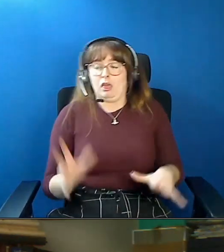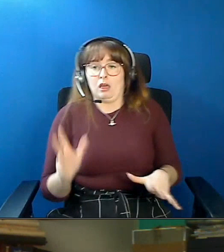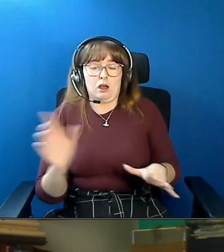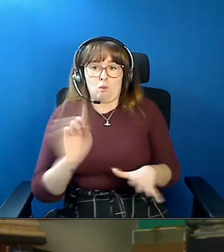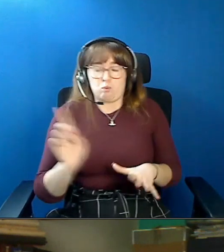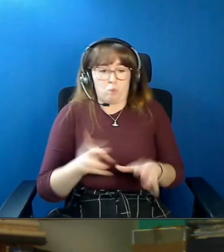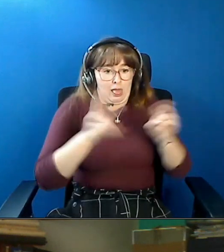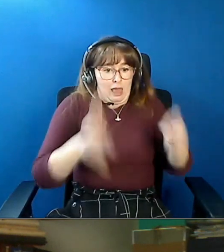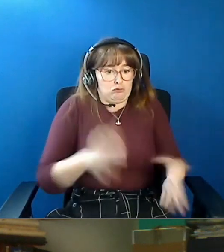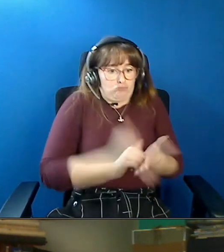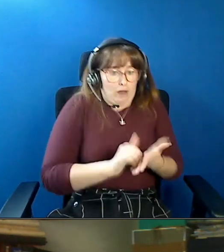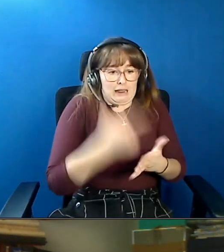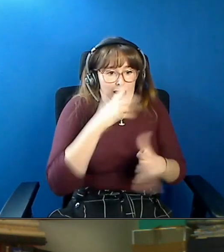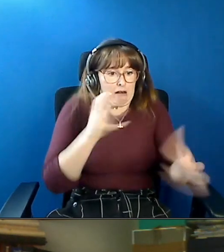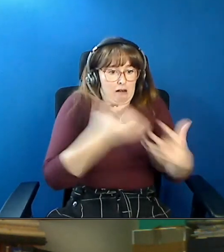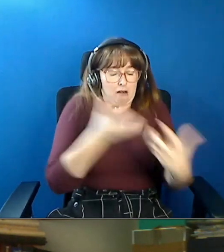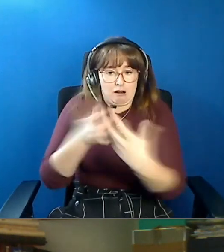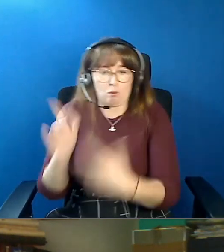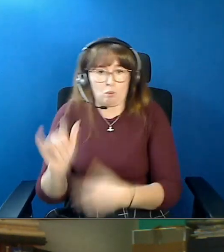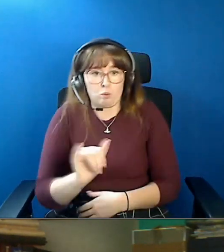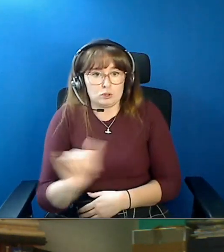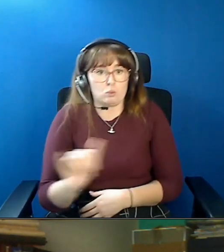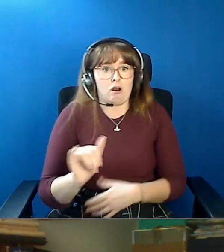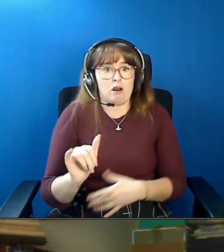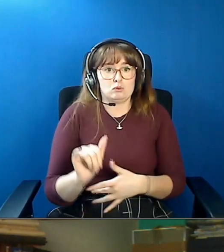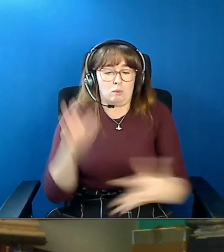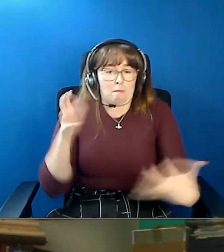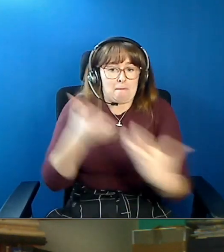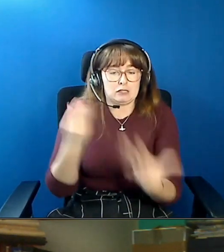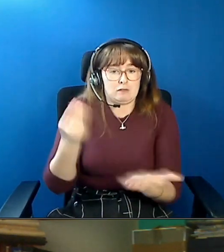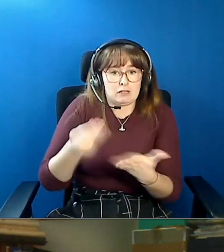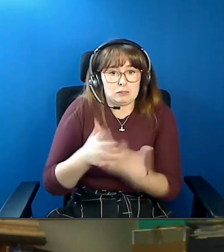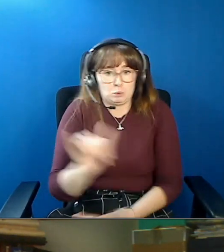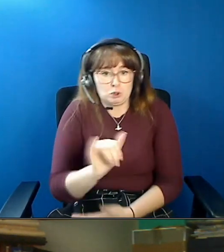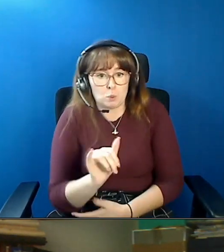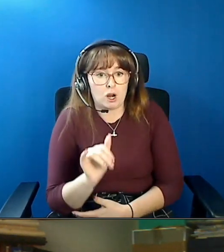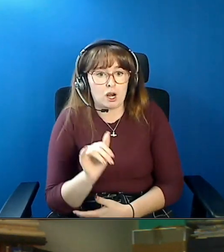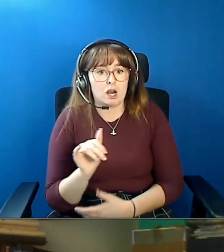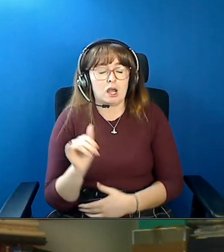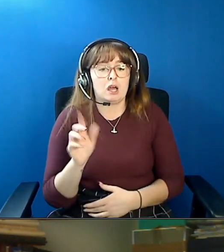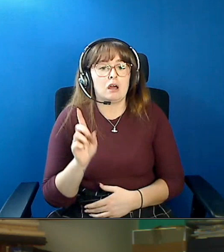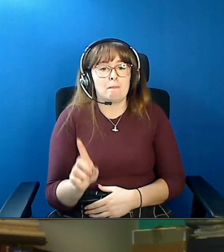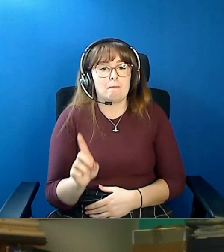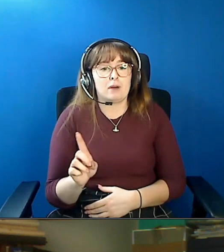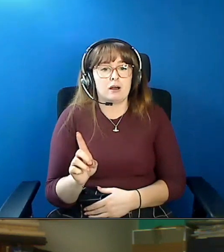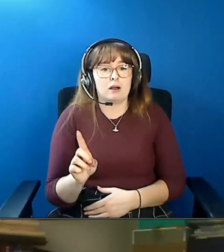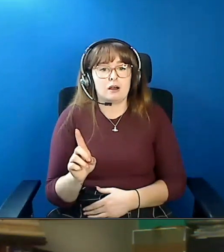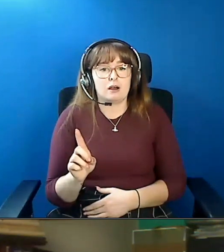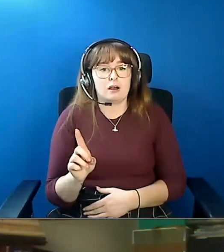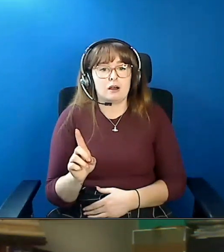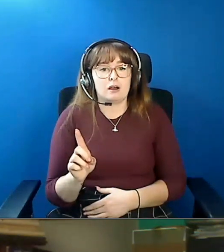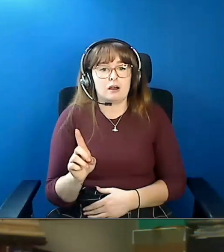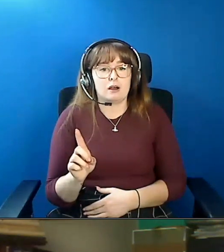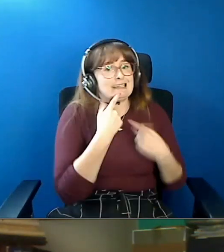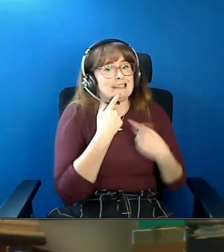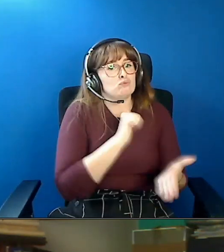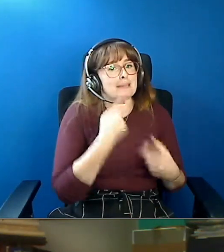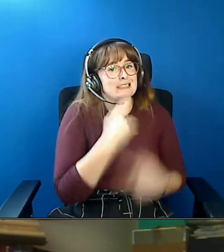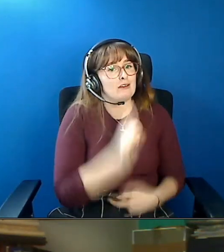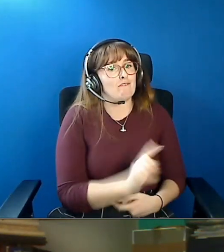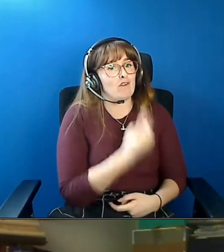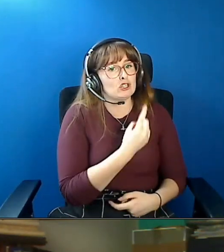we got that we can fit into this particular funding regime? So having sound data in the first place and that's not